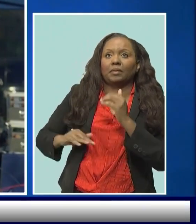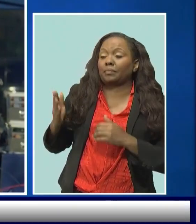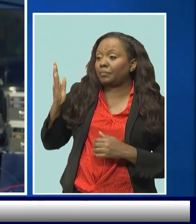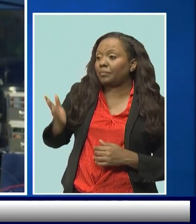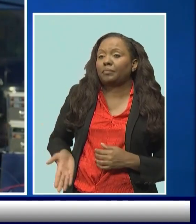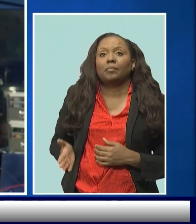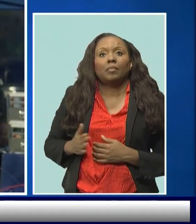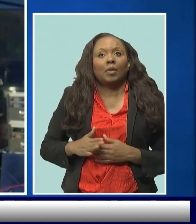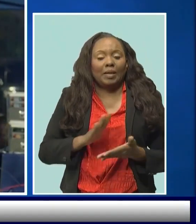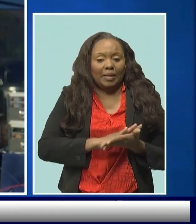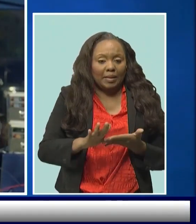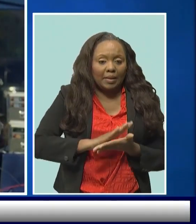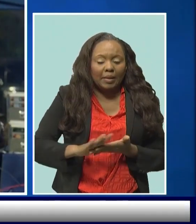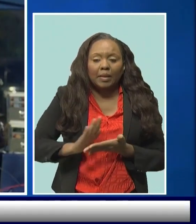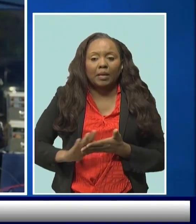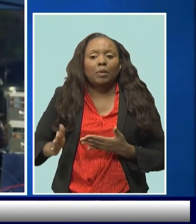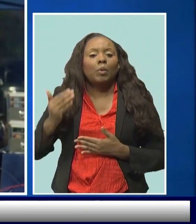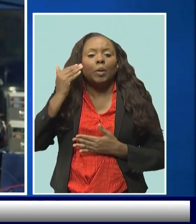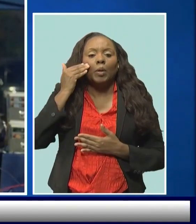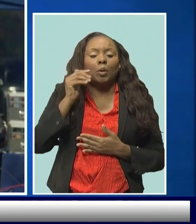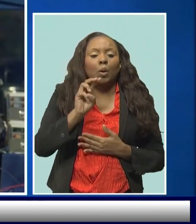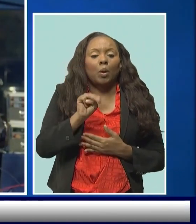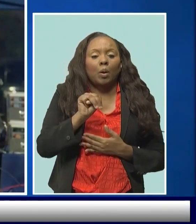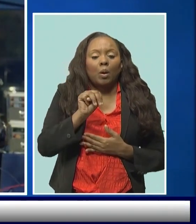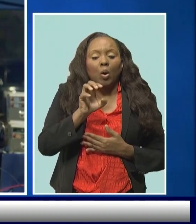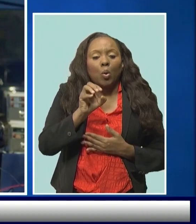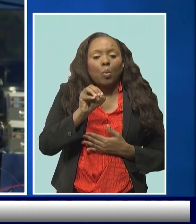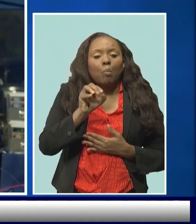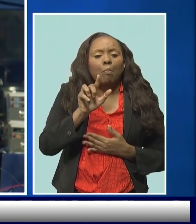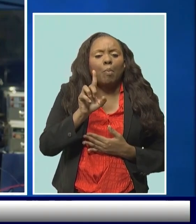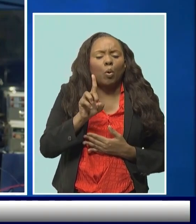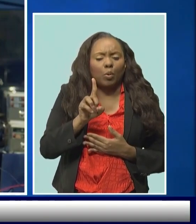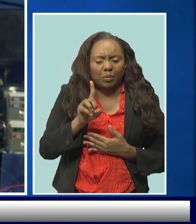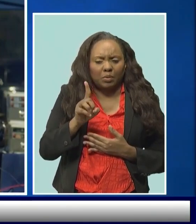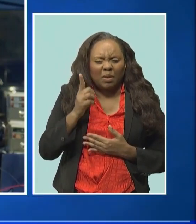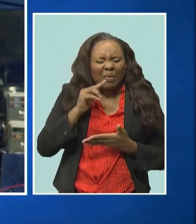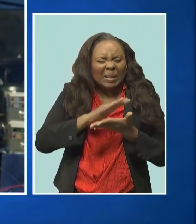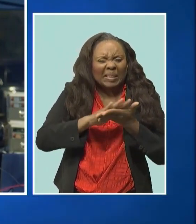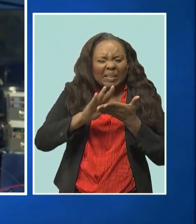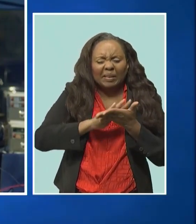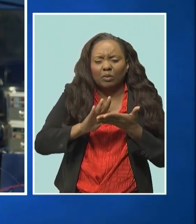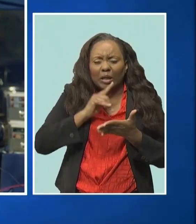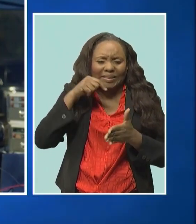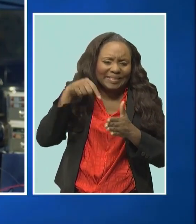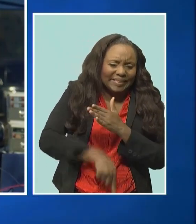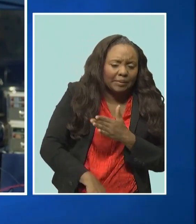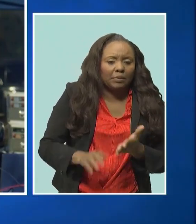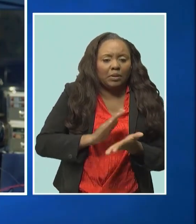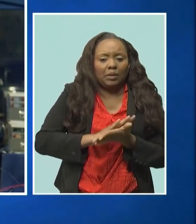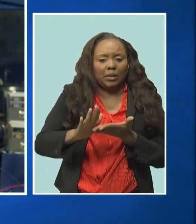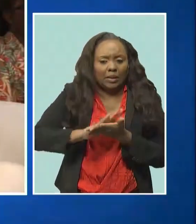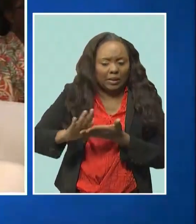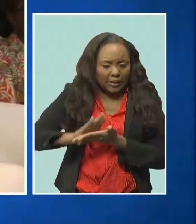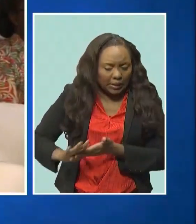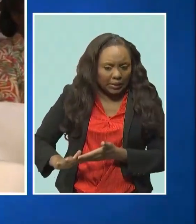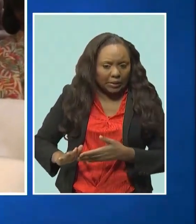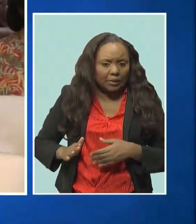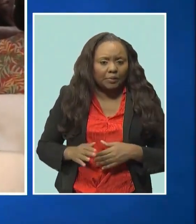that there were mold in there. We brought in an industrial hygienist as well as an industrial cleaner. We would have done